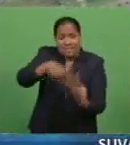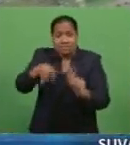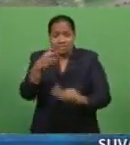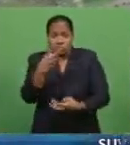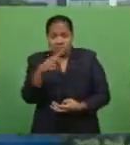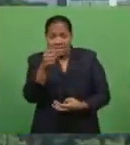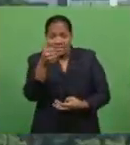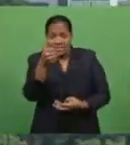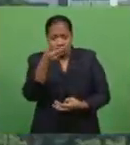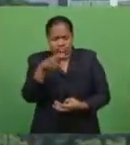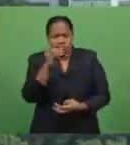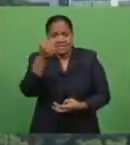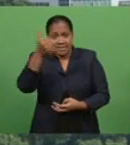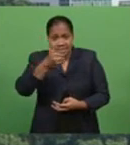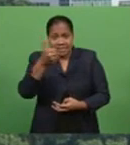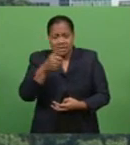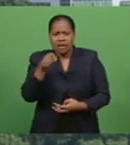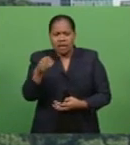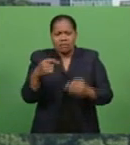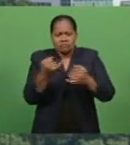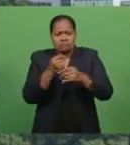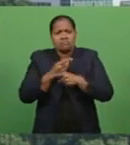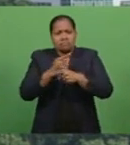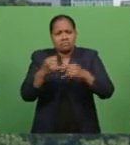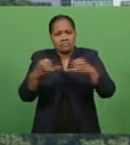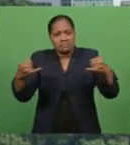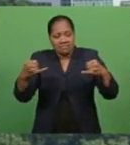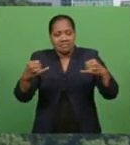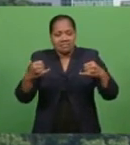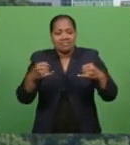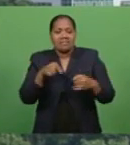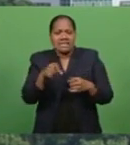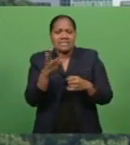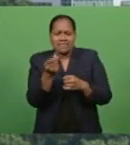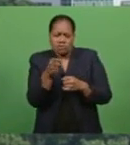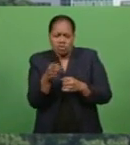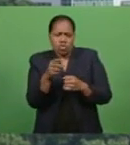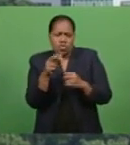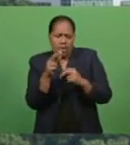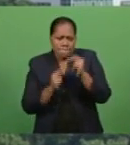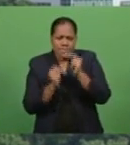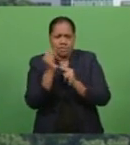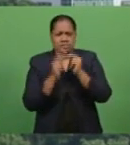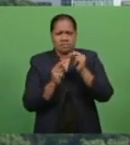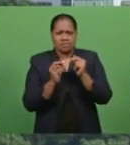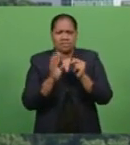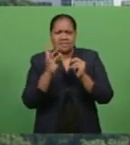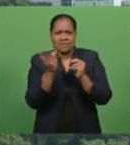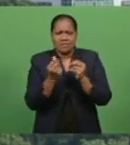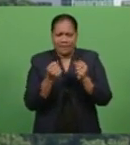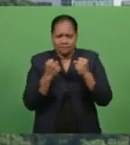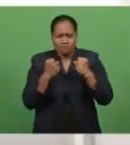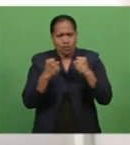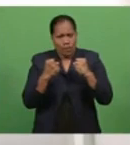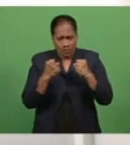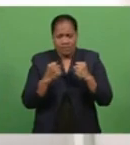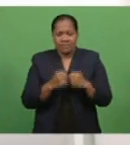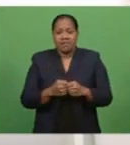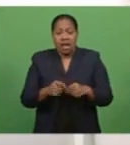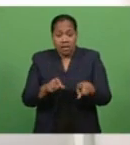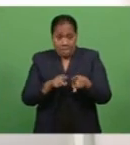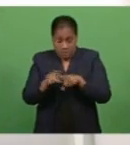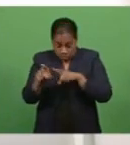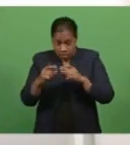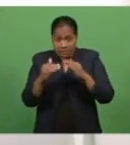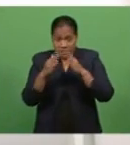guideline develop, something which pointed towards construction of substandard. And we have seen that most of the